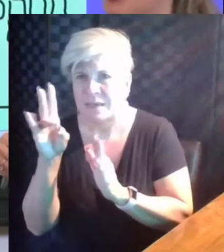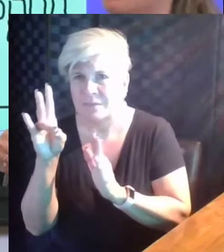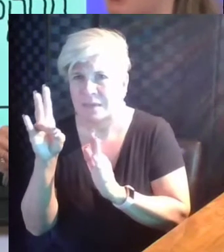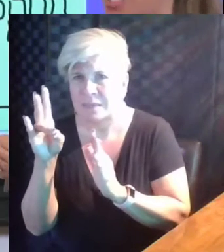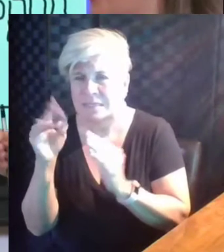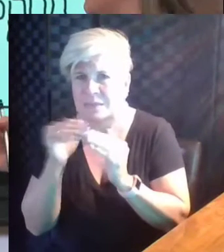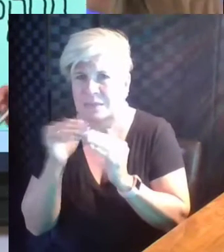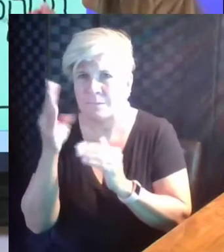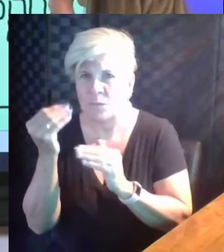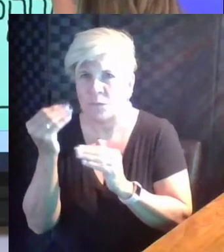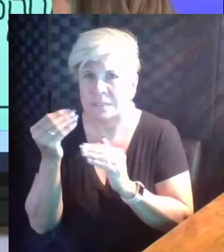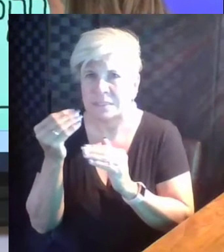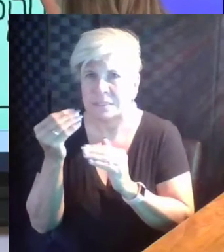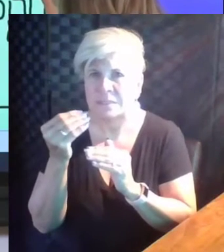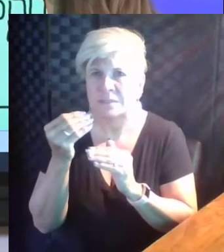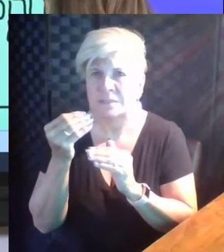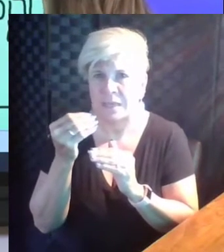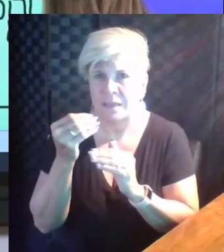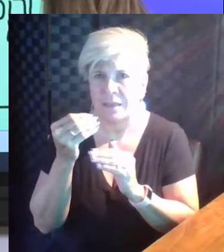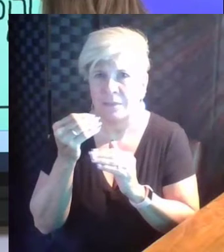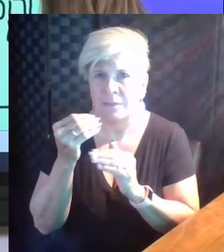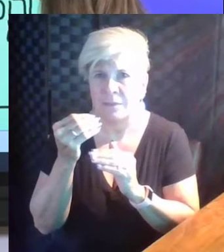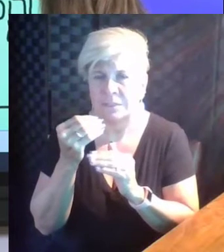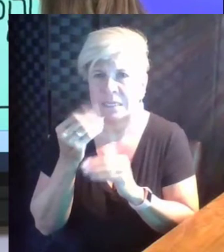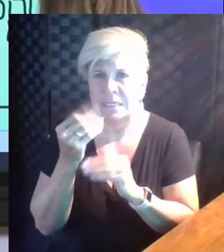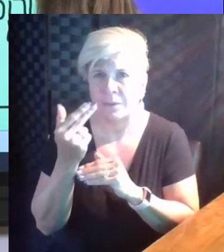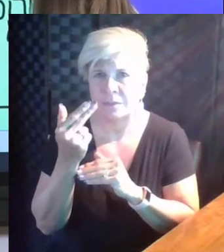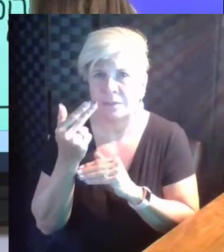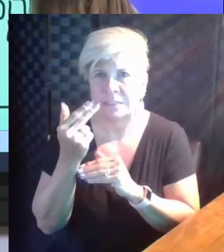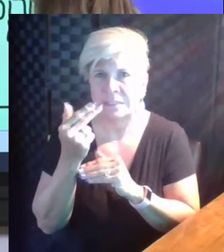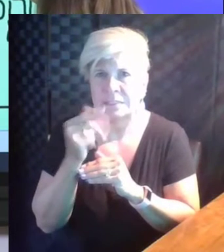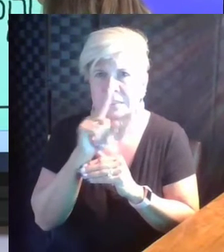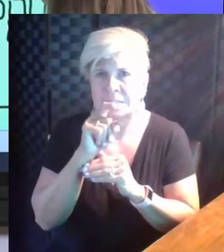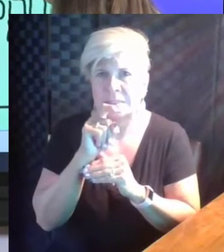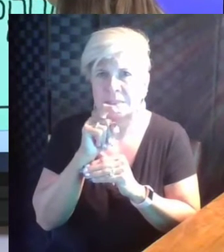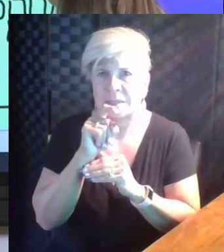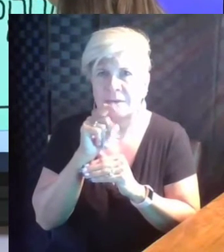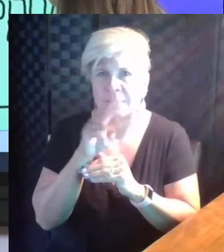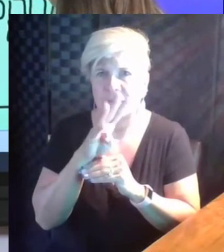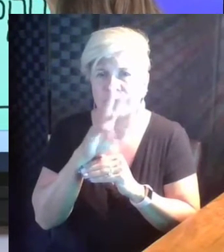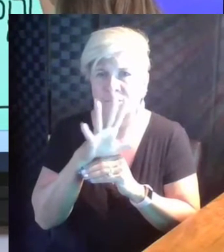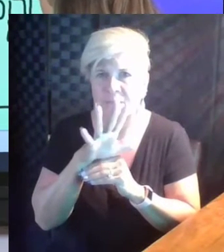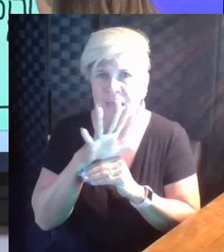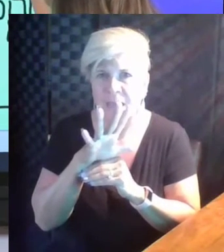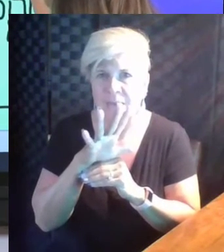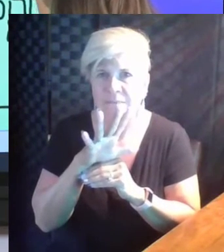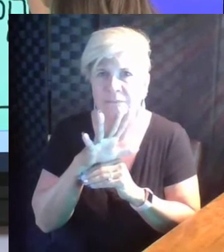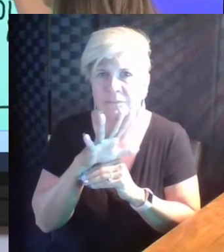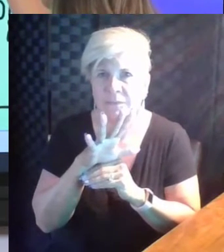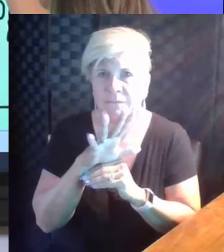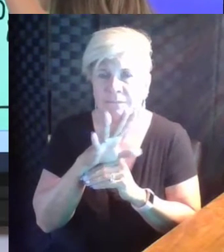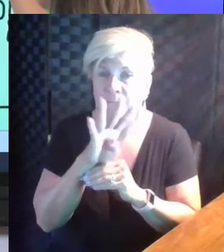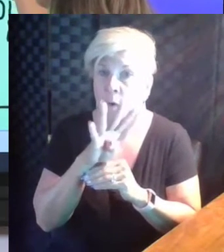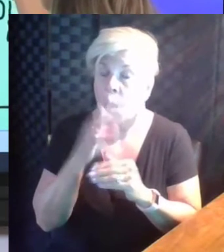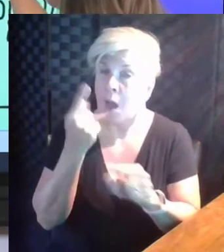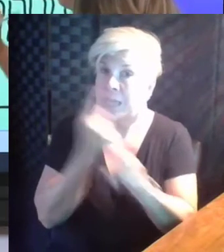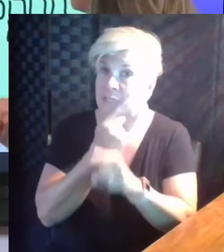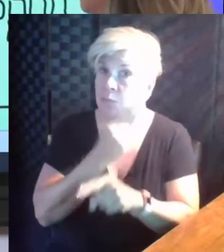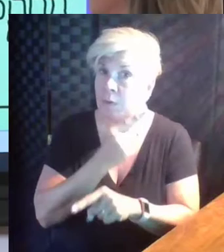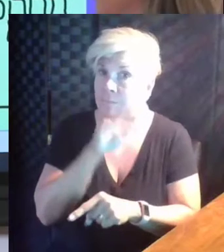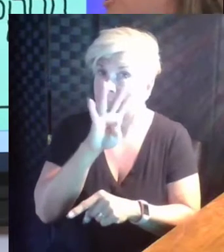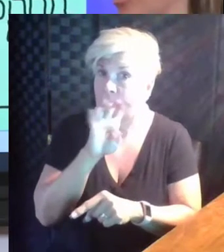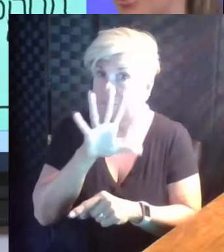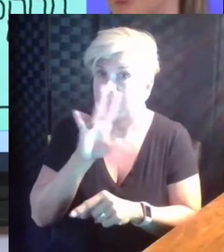so if I do 6 plus 7, I get 13. Okay. 3, 4, 5. Oh, look, our math is